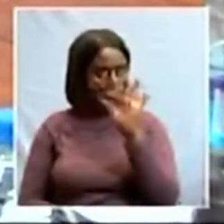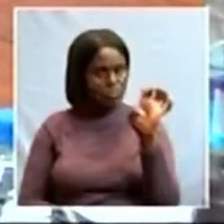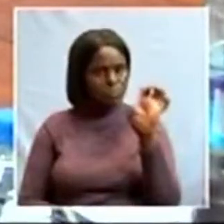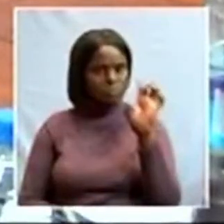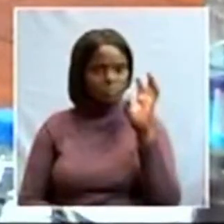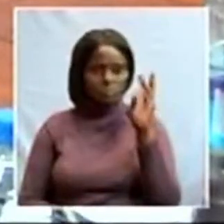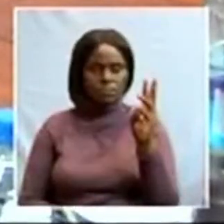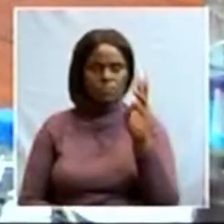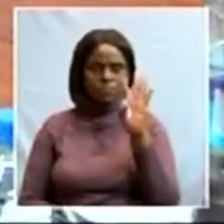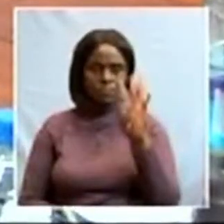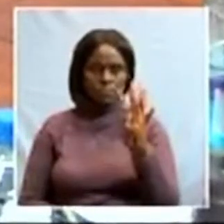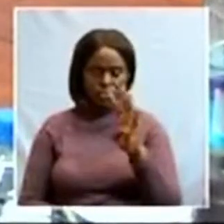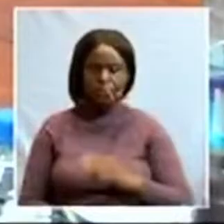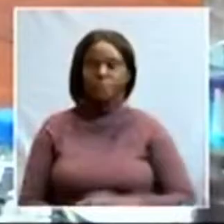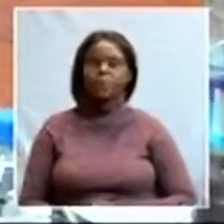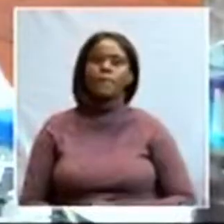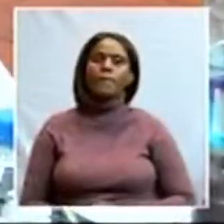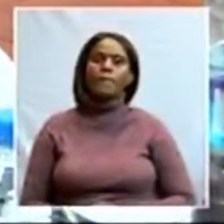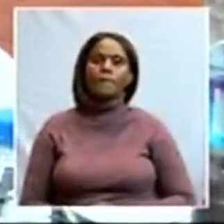19,727,964.